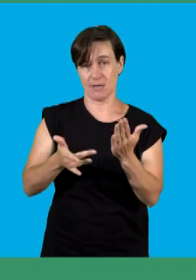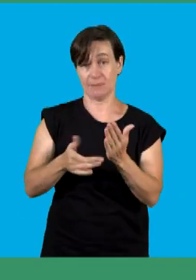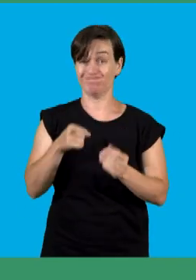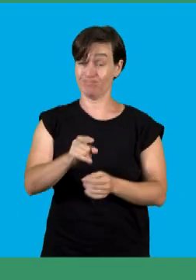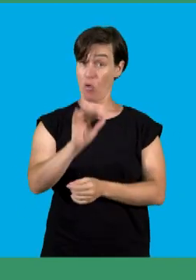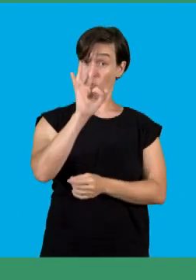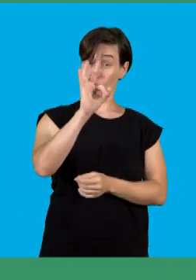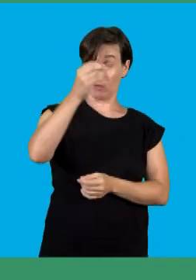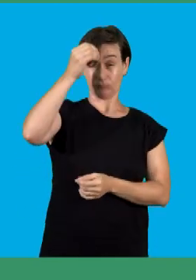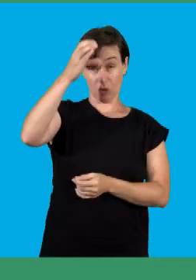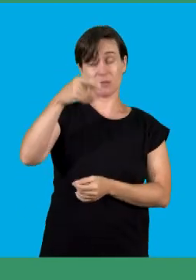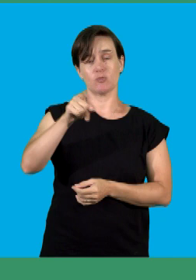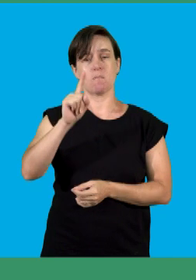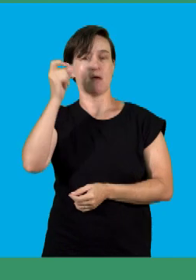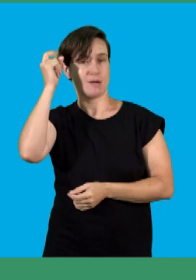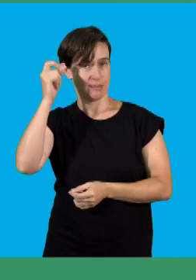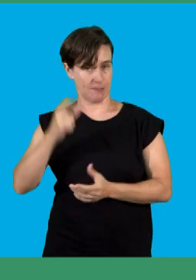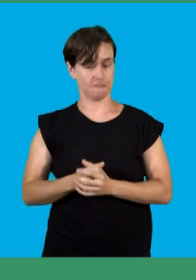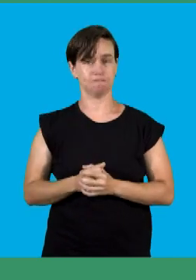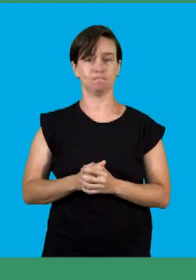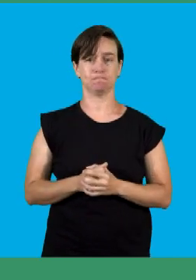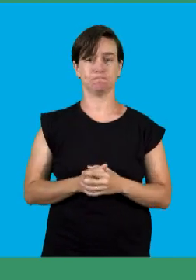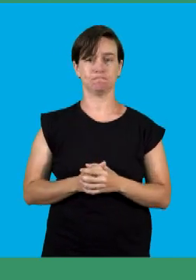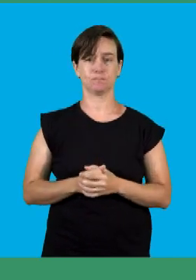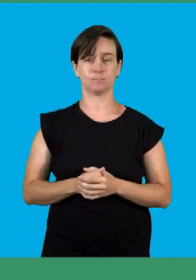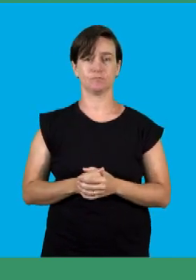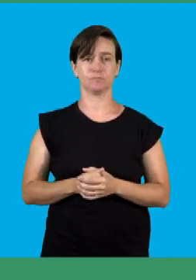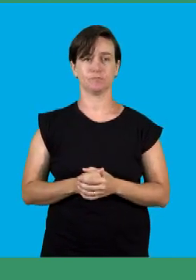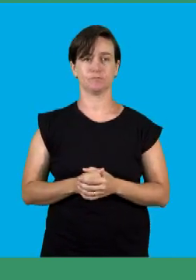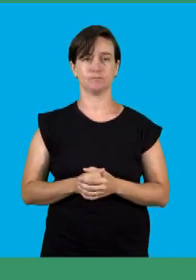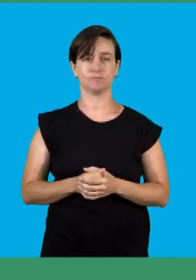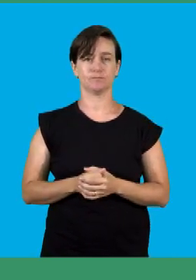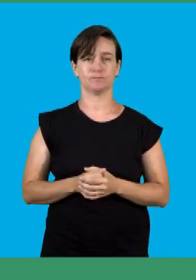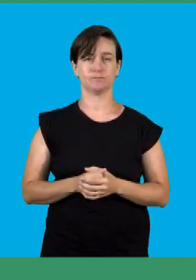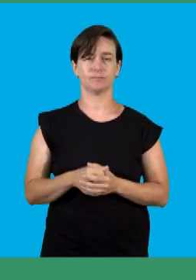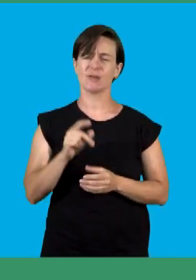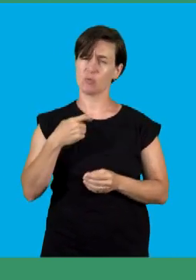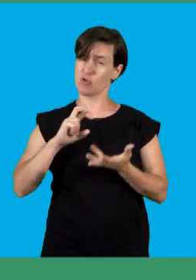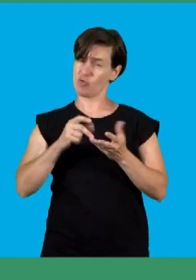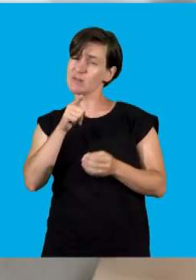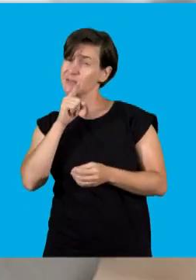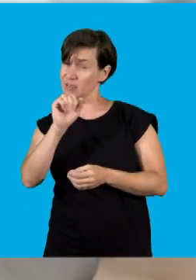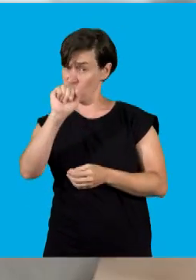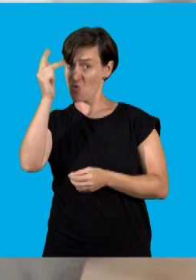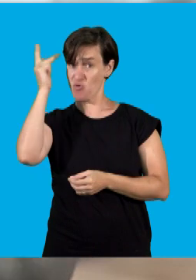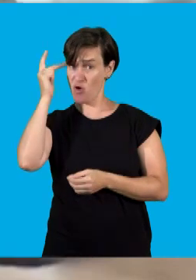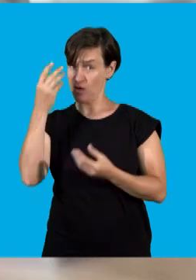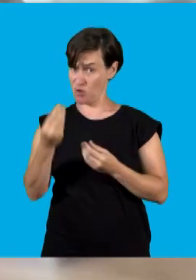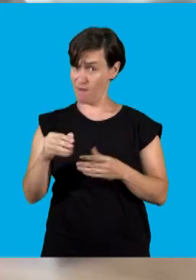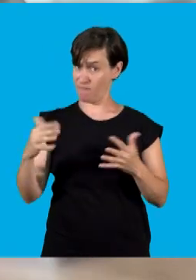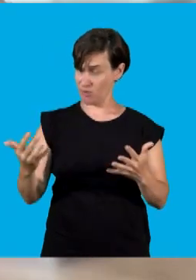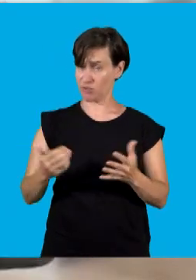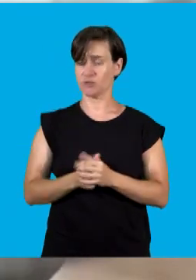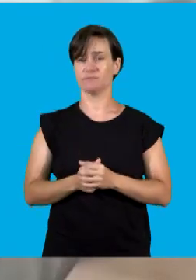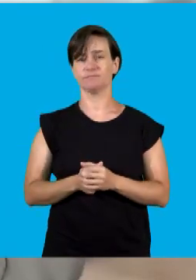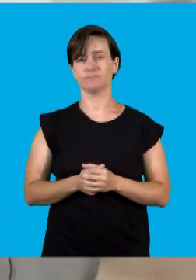you can see, those are 3 concepts that are different. All right, let's try and assess the knowledge and see if you